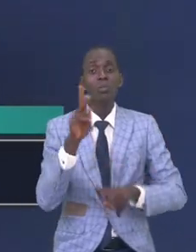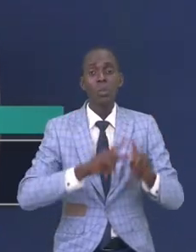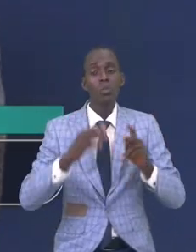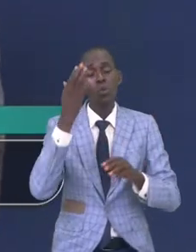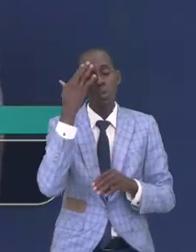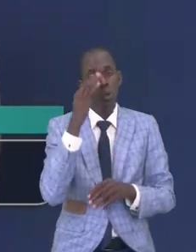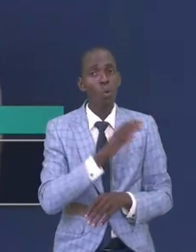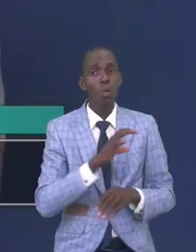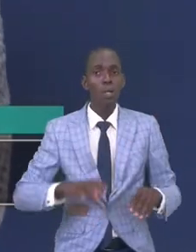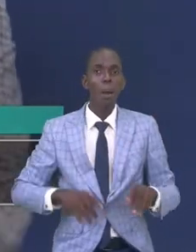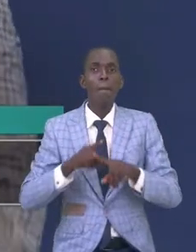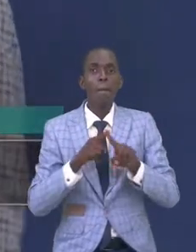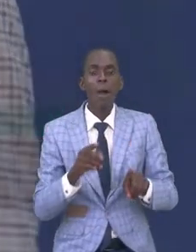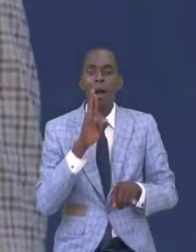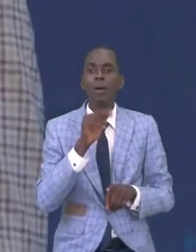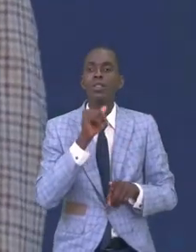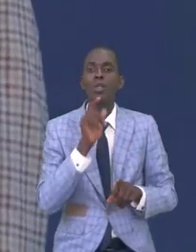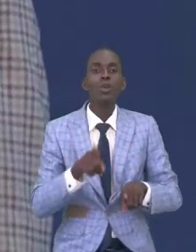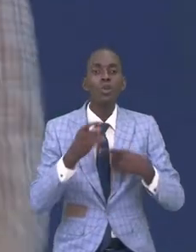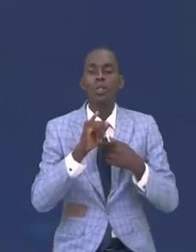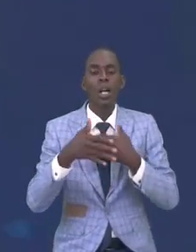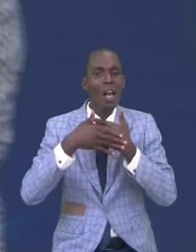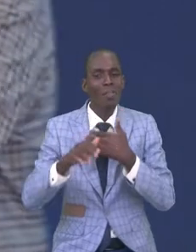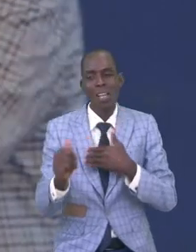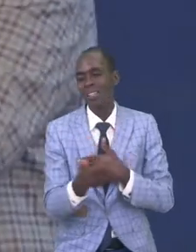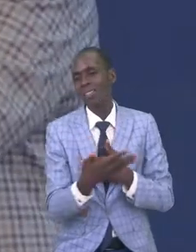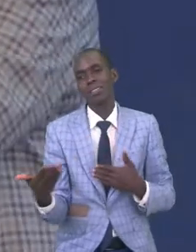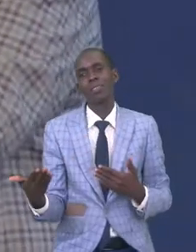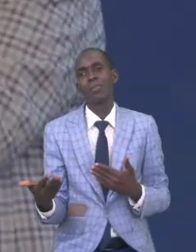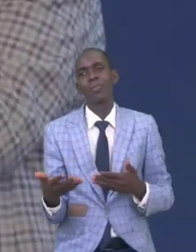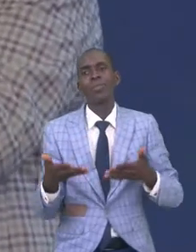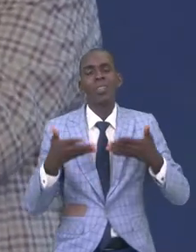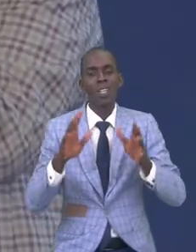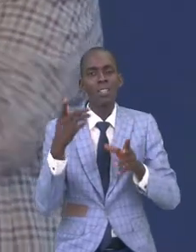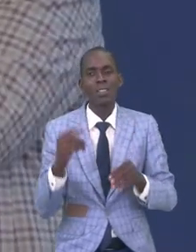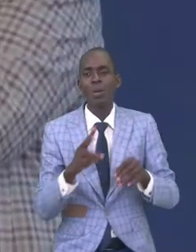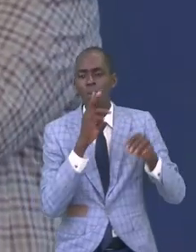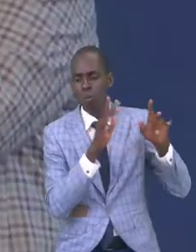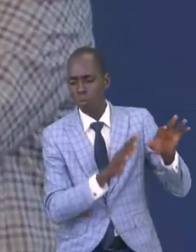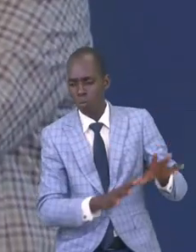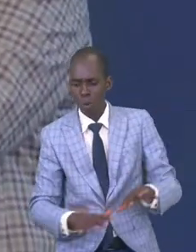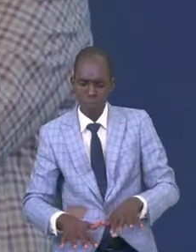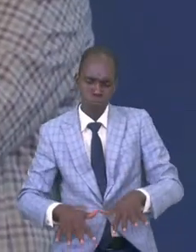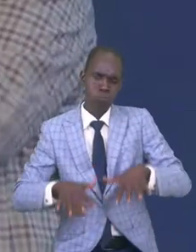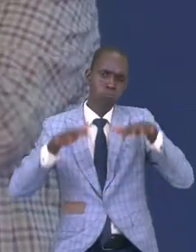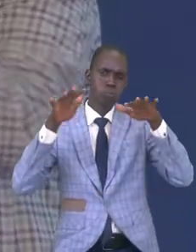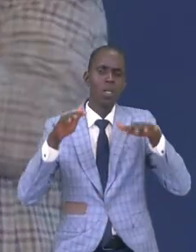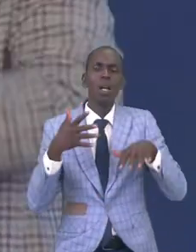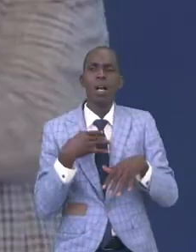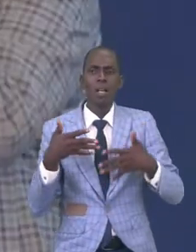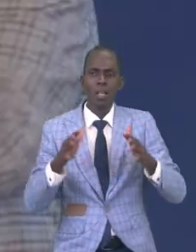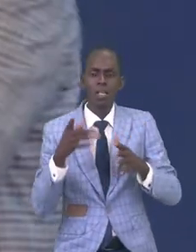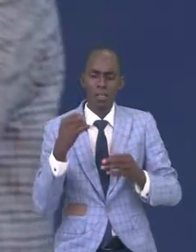but they are not going after anything. Let the river flow and let the passion flow